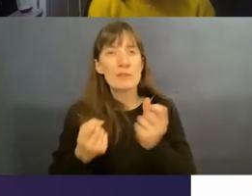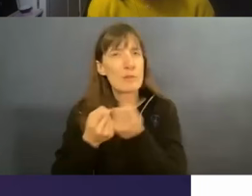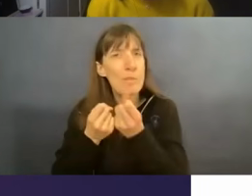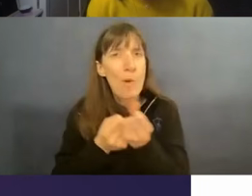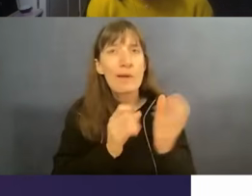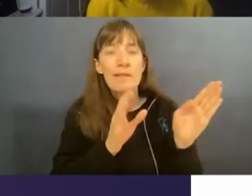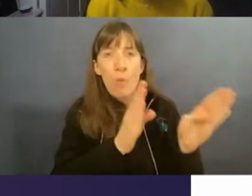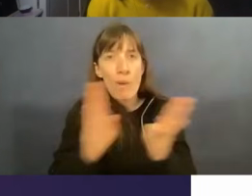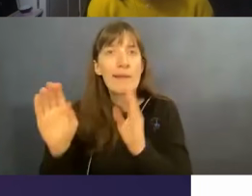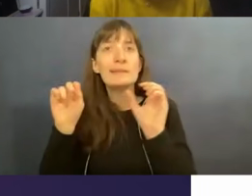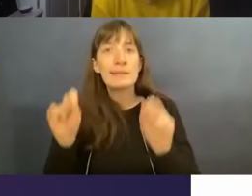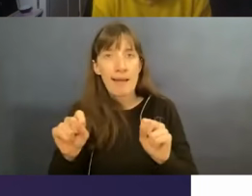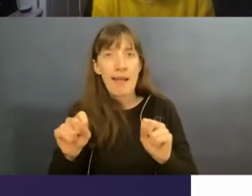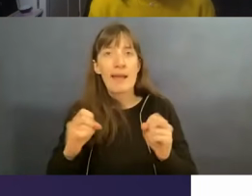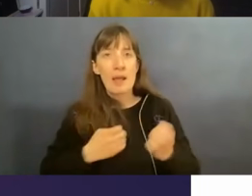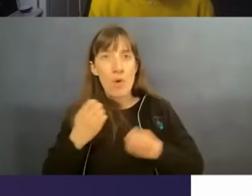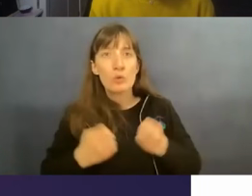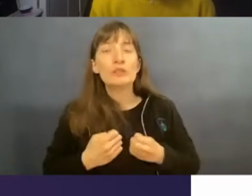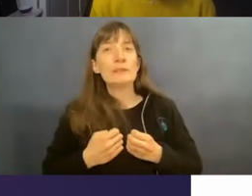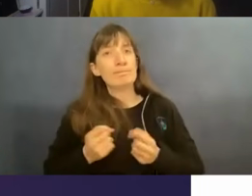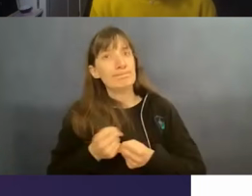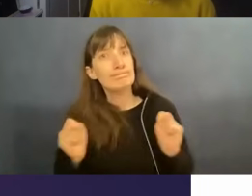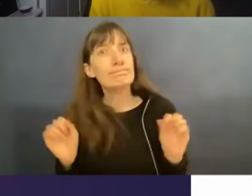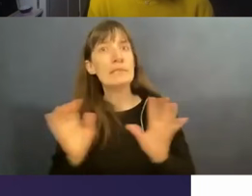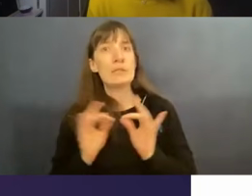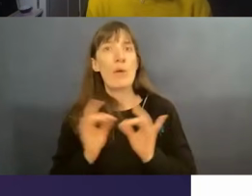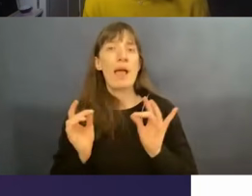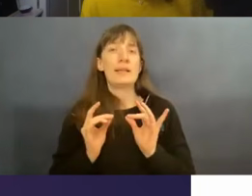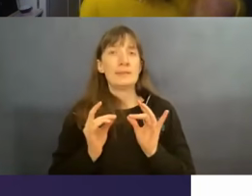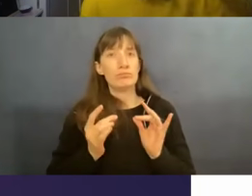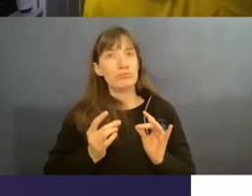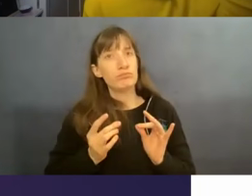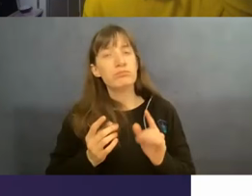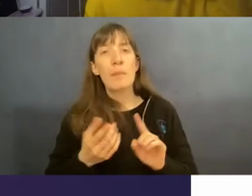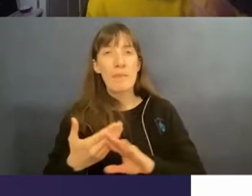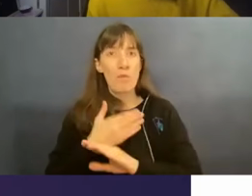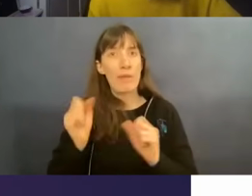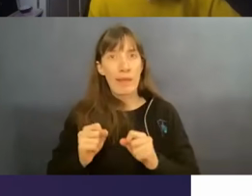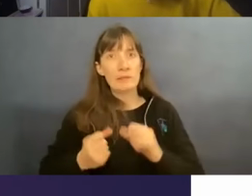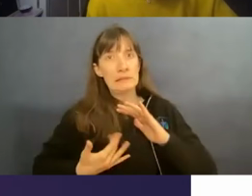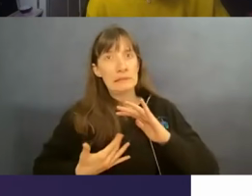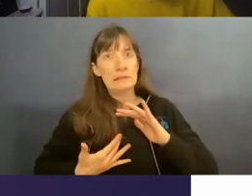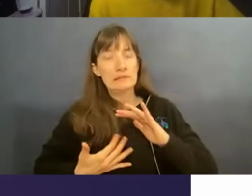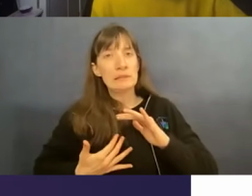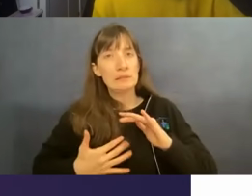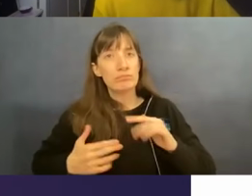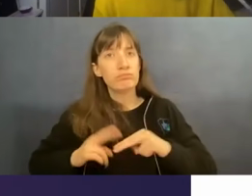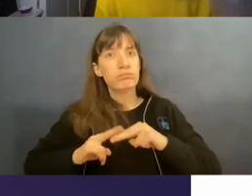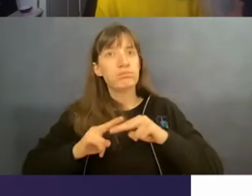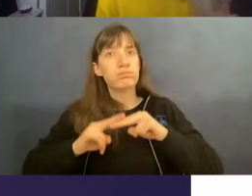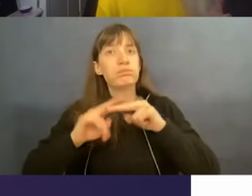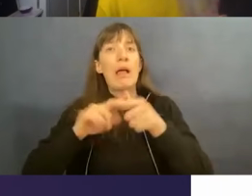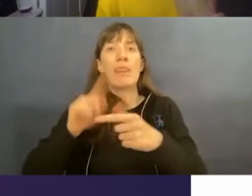let those emotions out before they feel, all consuming or they manifest in ways that are harmful to themselves or to